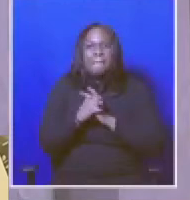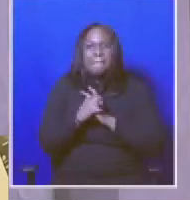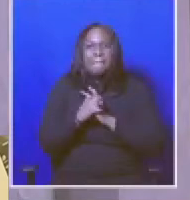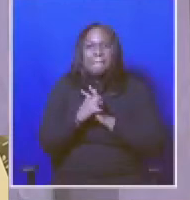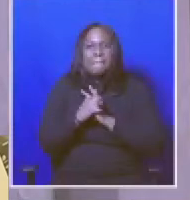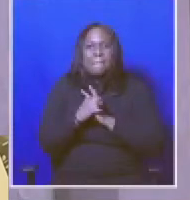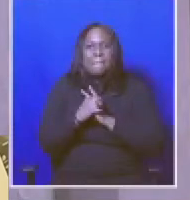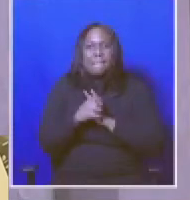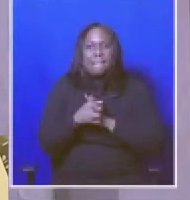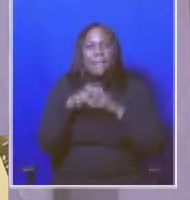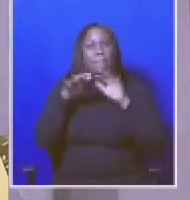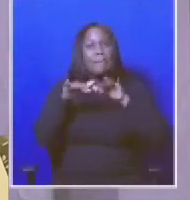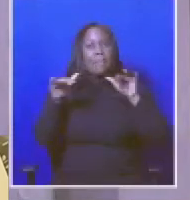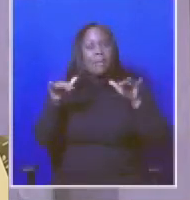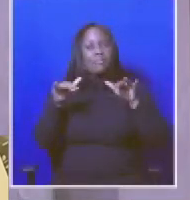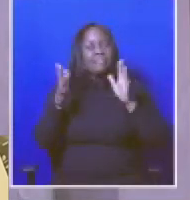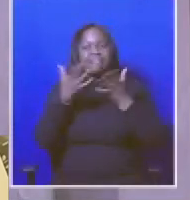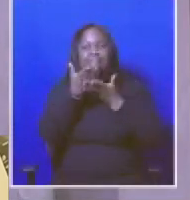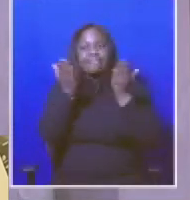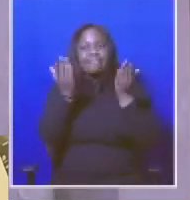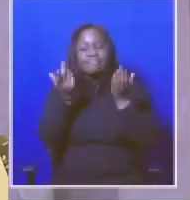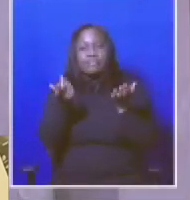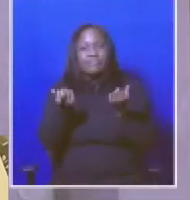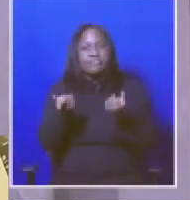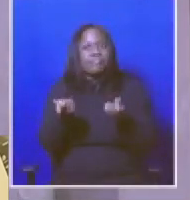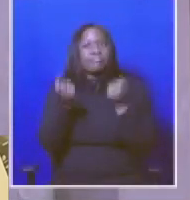sometimes fail to understand that